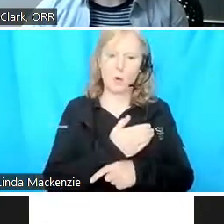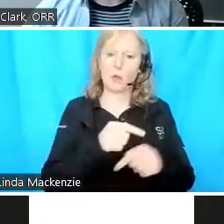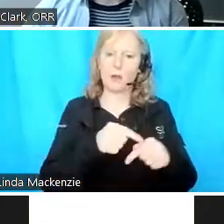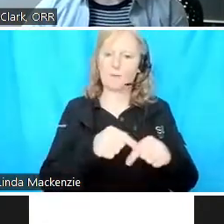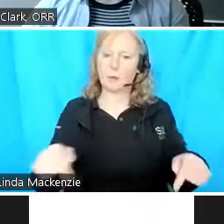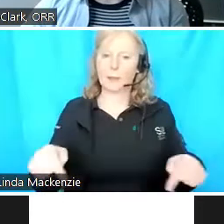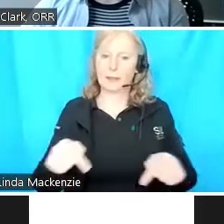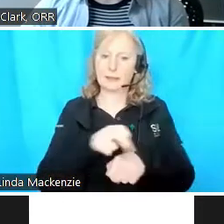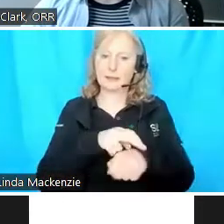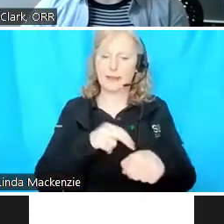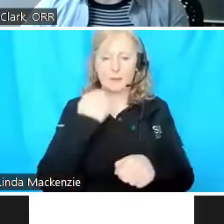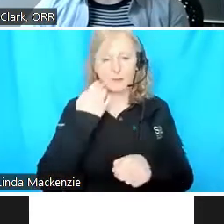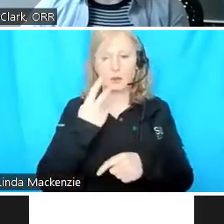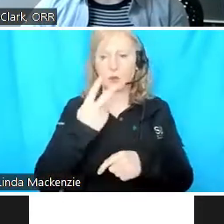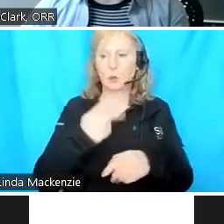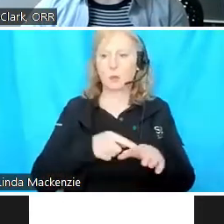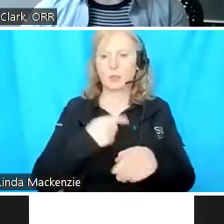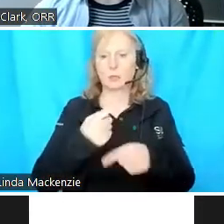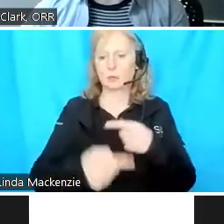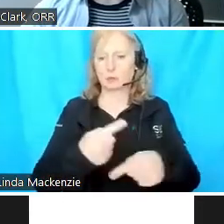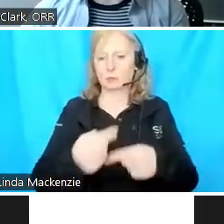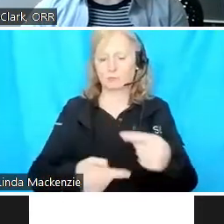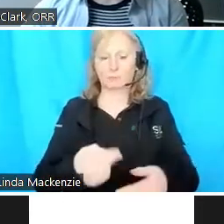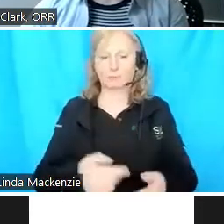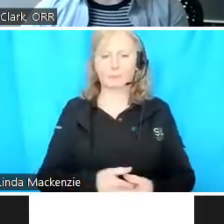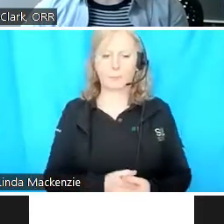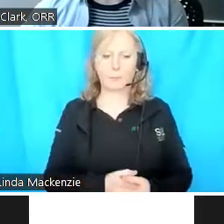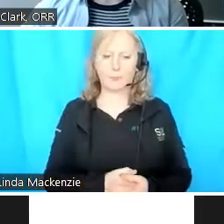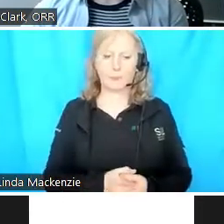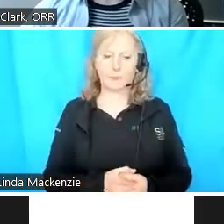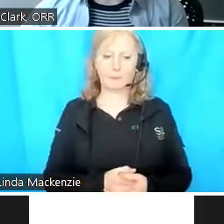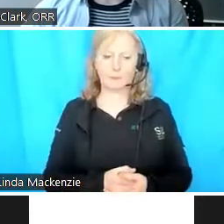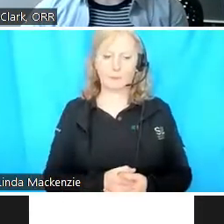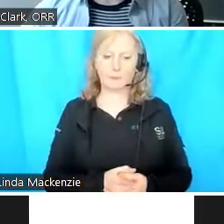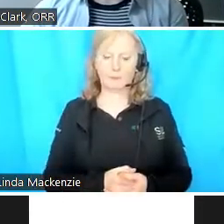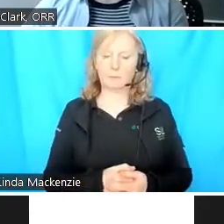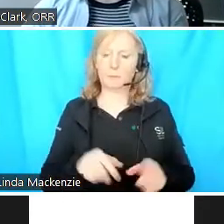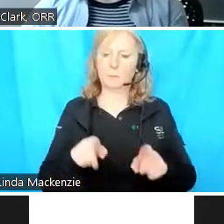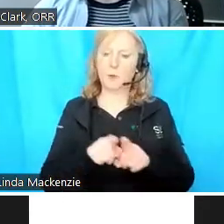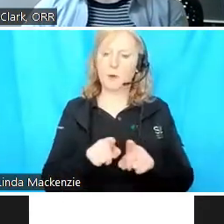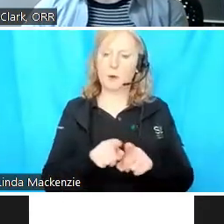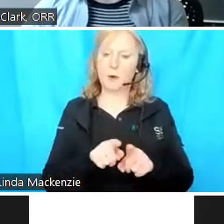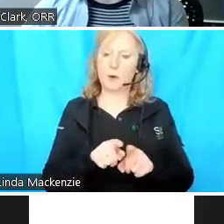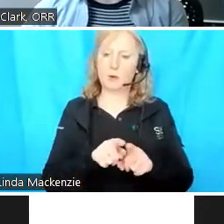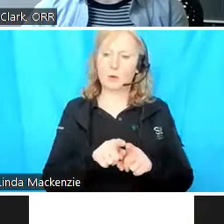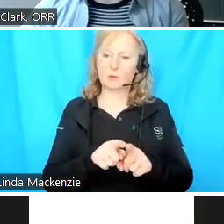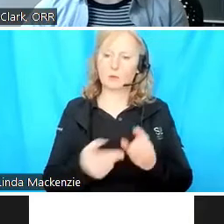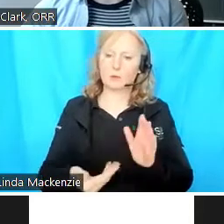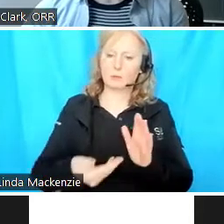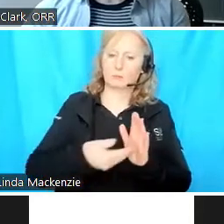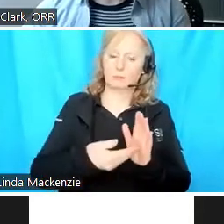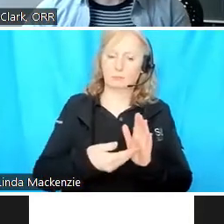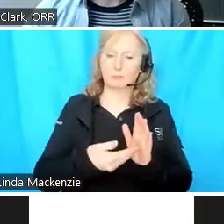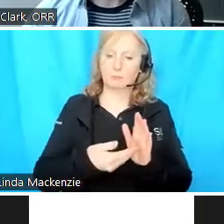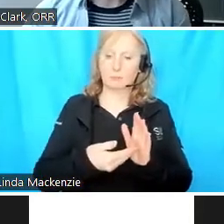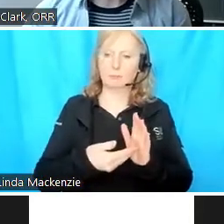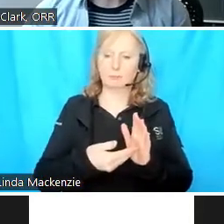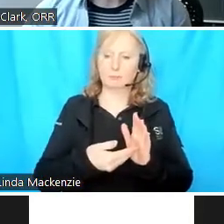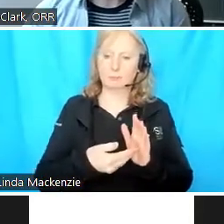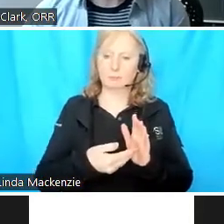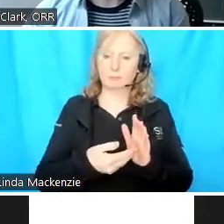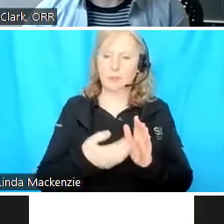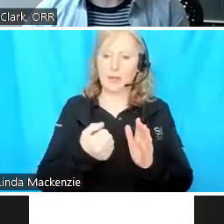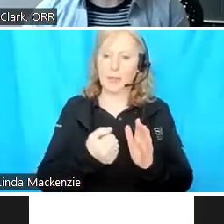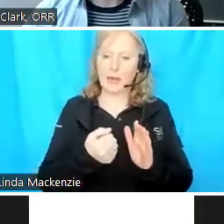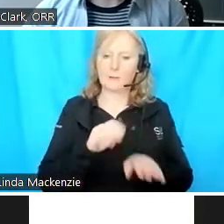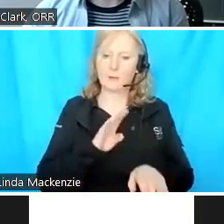years. And finally, I've just added at the end of that slide is that we ensured that the elements of the